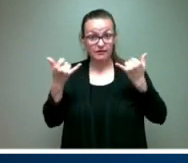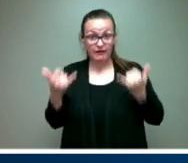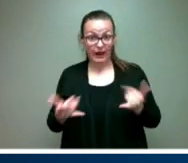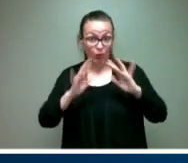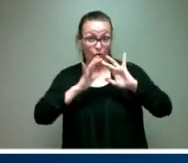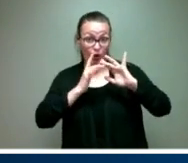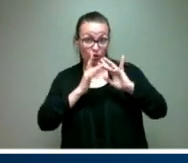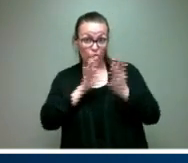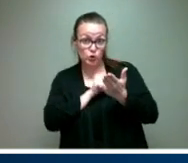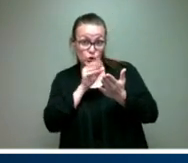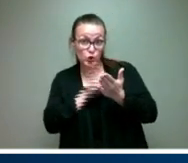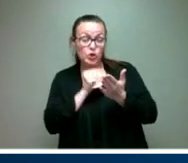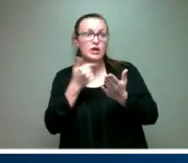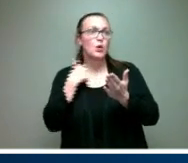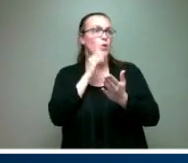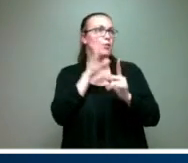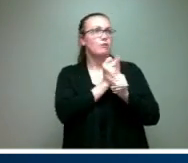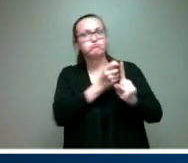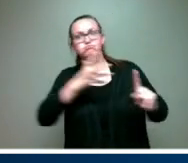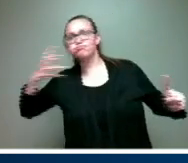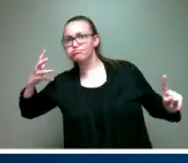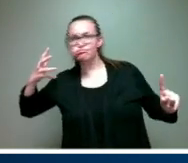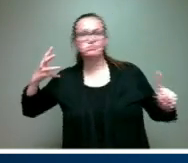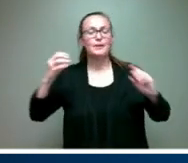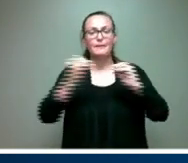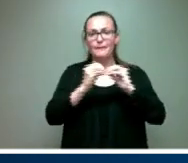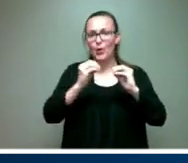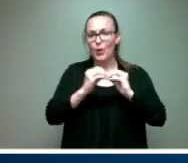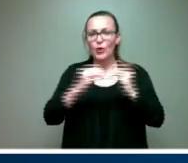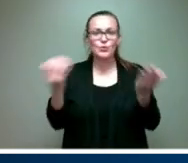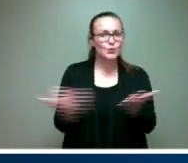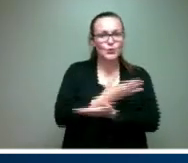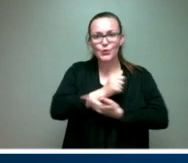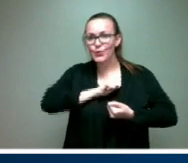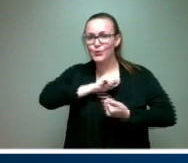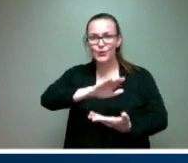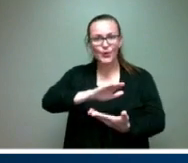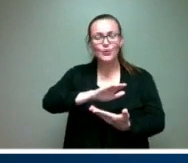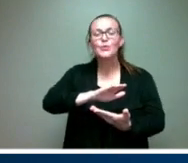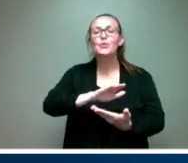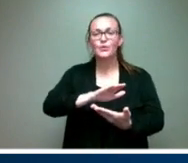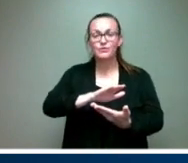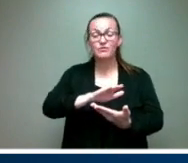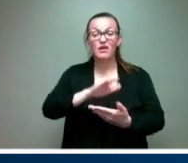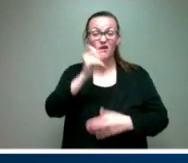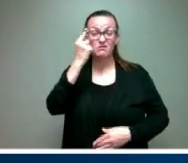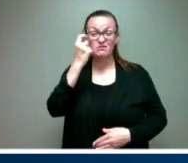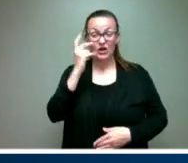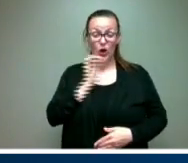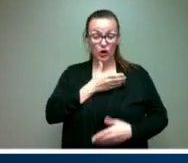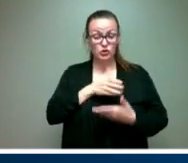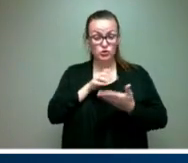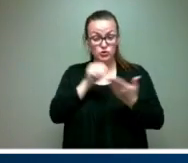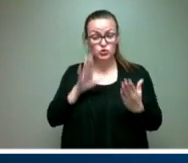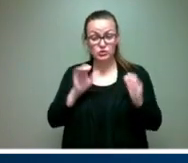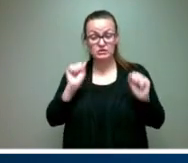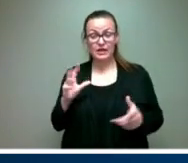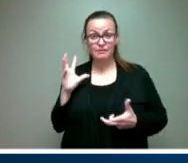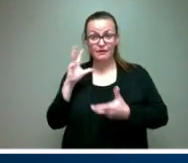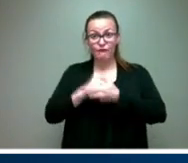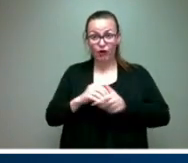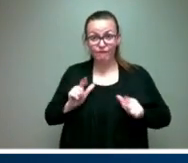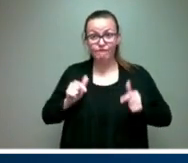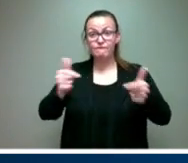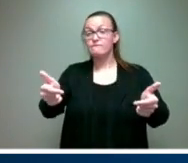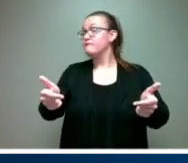learning in a very different way for our students and let our students be a part of that. I think we're going to see that our